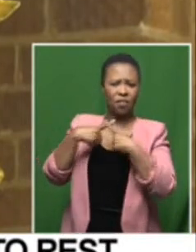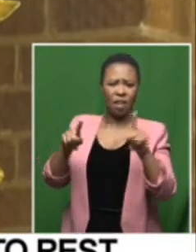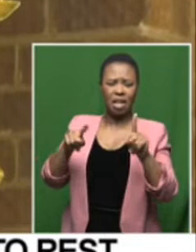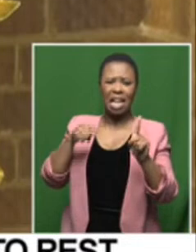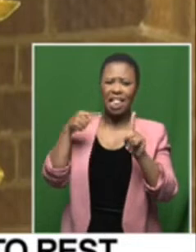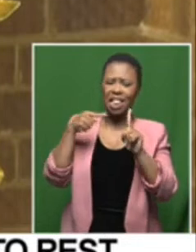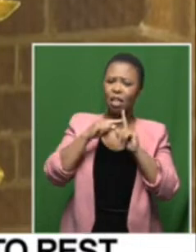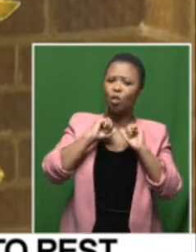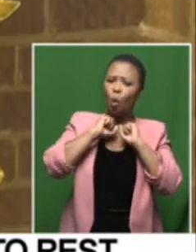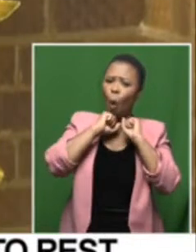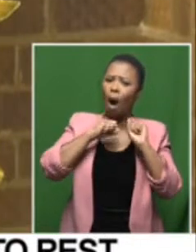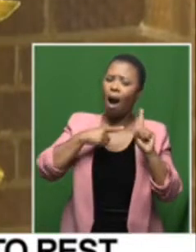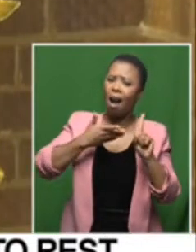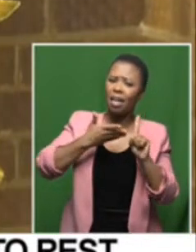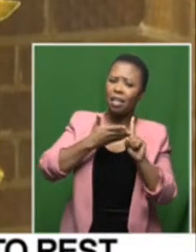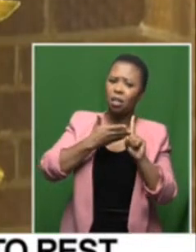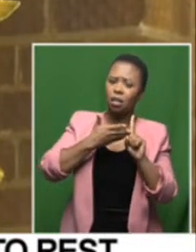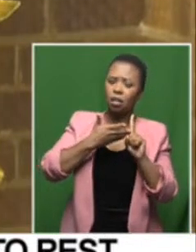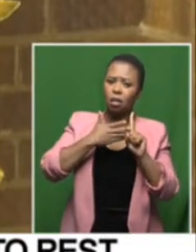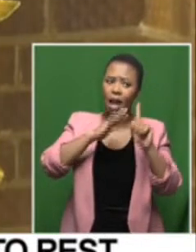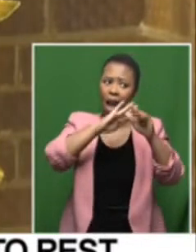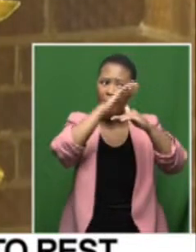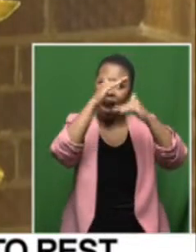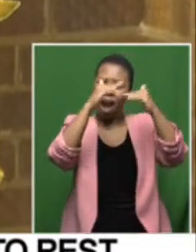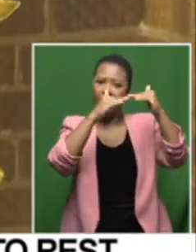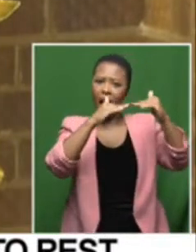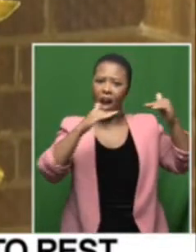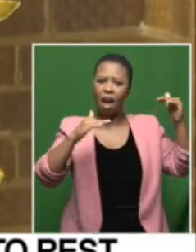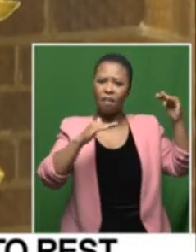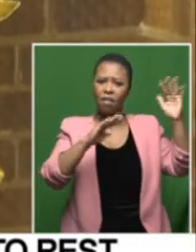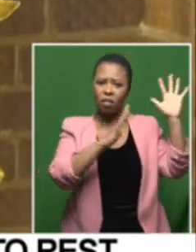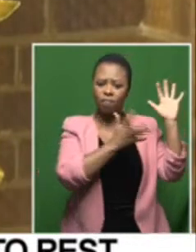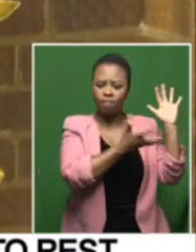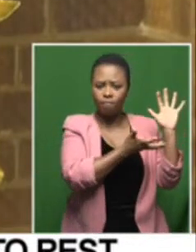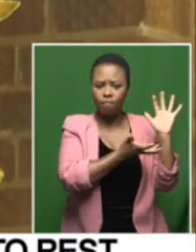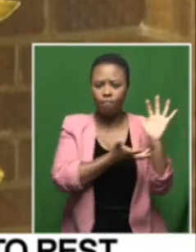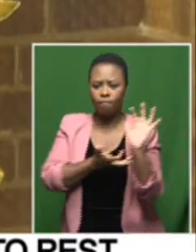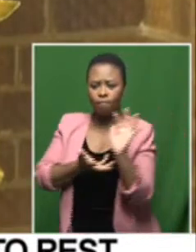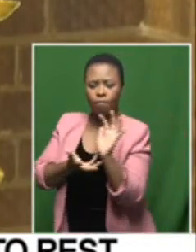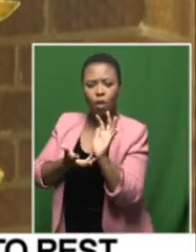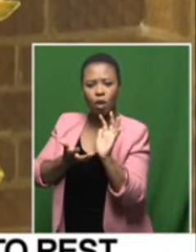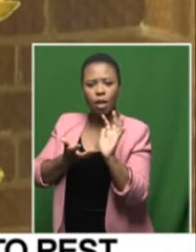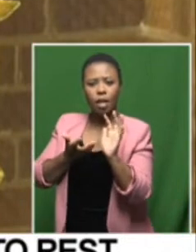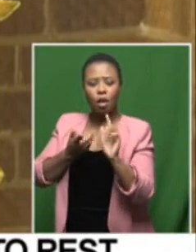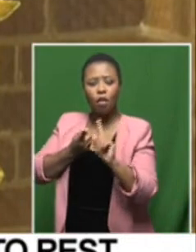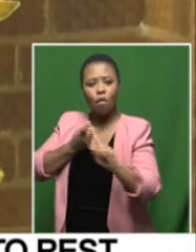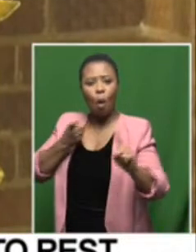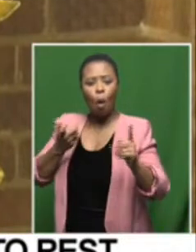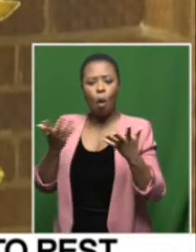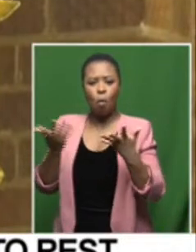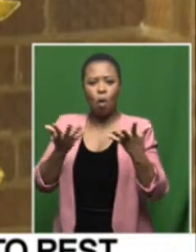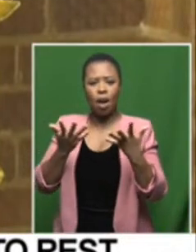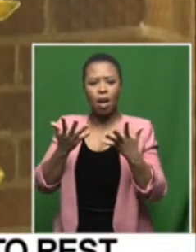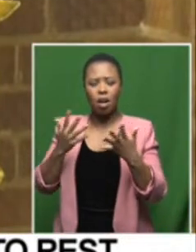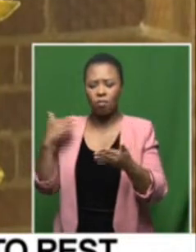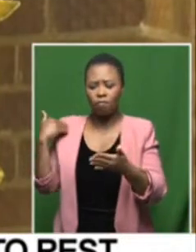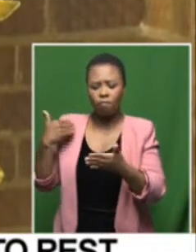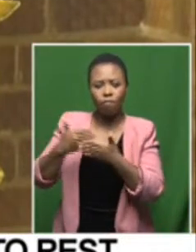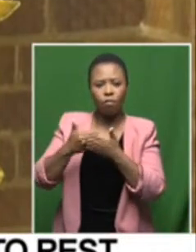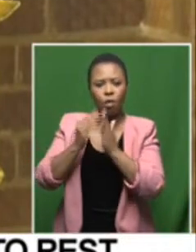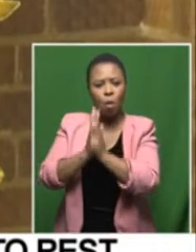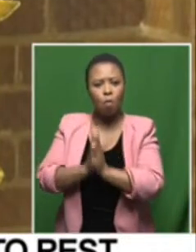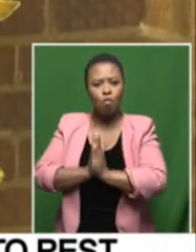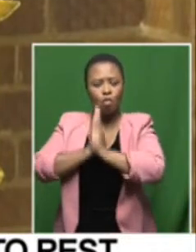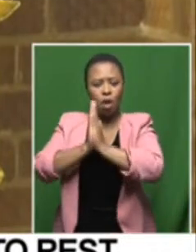meteor draws all heavenward to her very source, beseeching prayer,